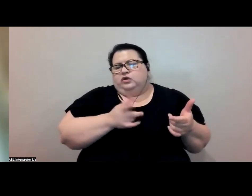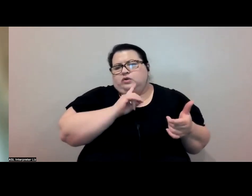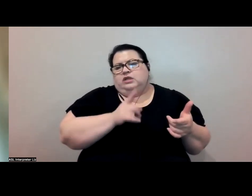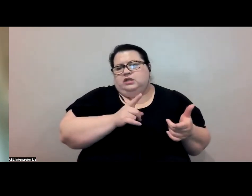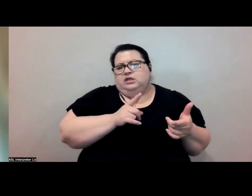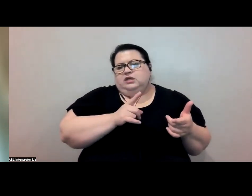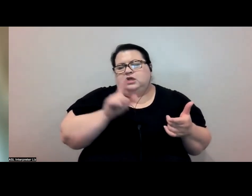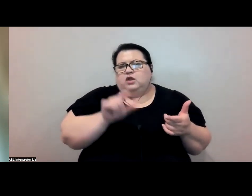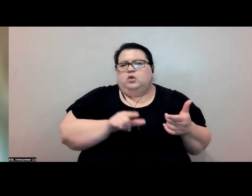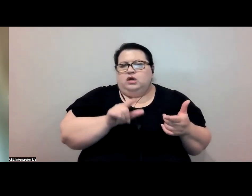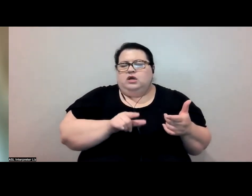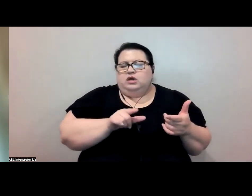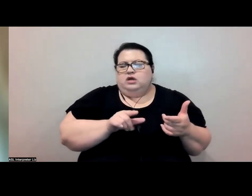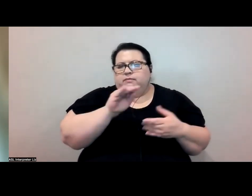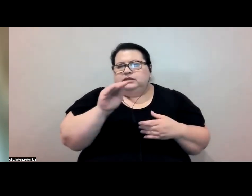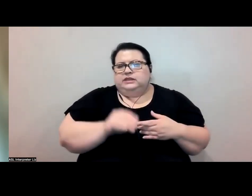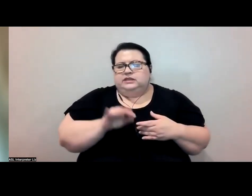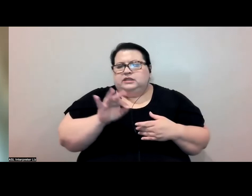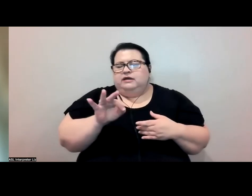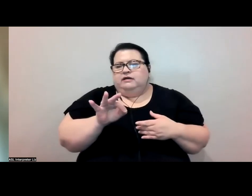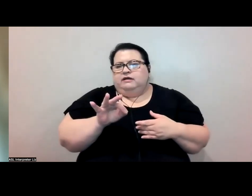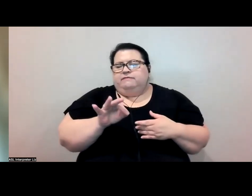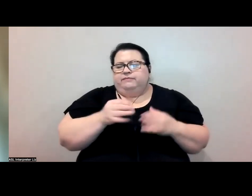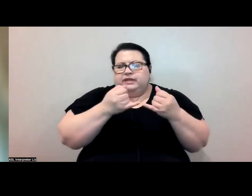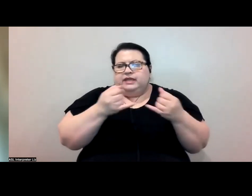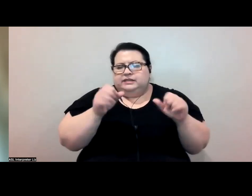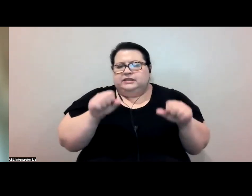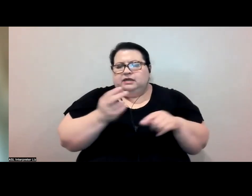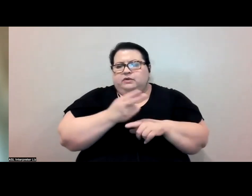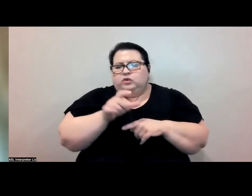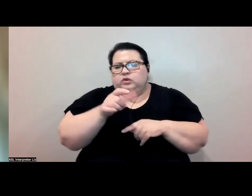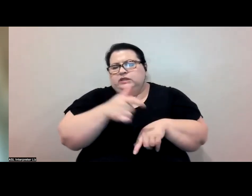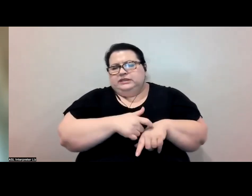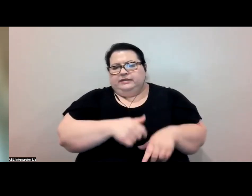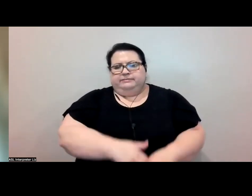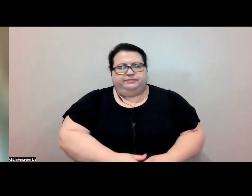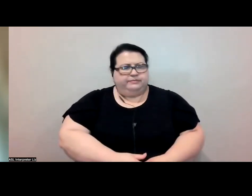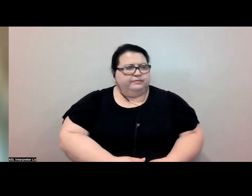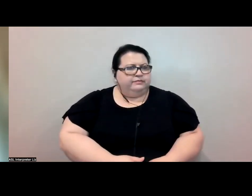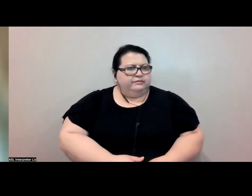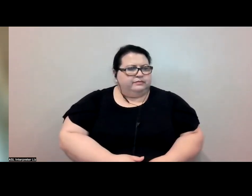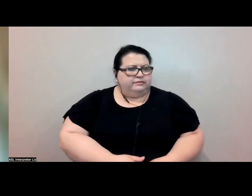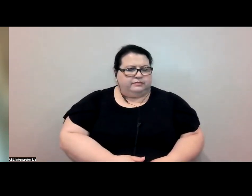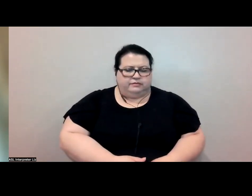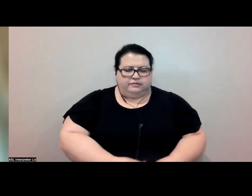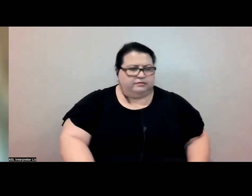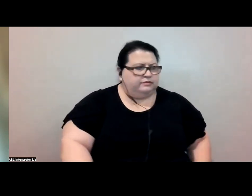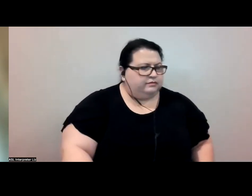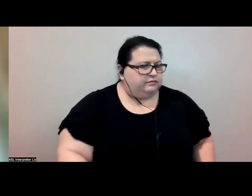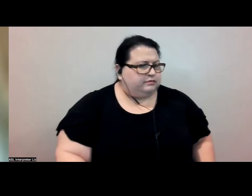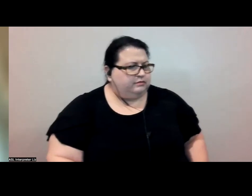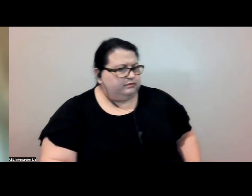much lower percentage of lines that can be used at any one time. So the recommendation is to,